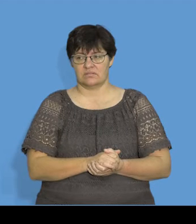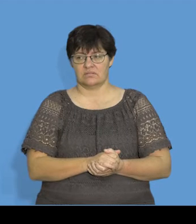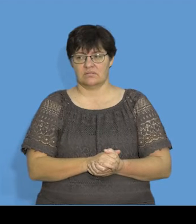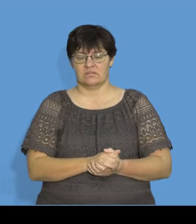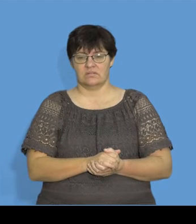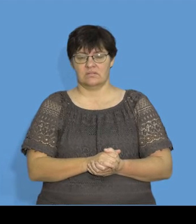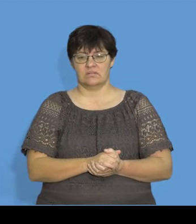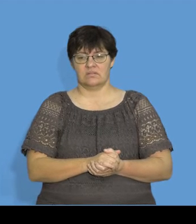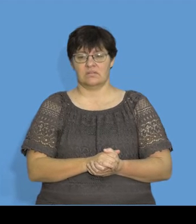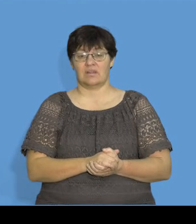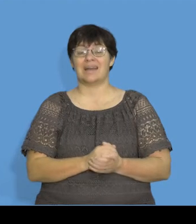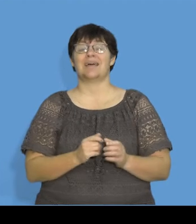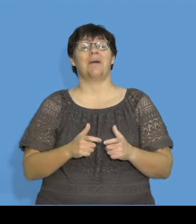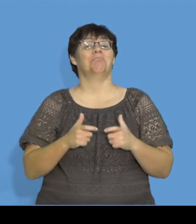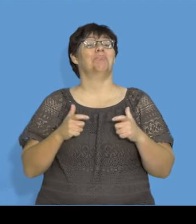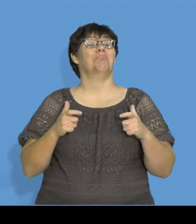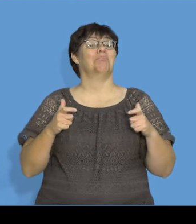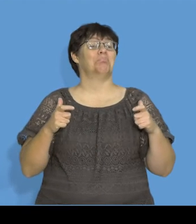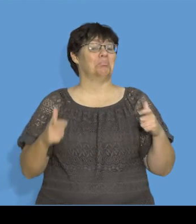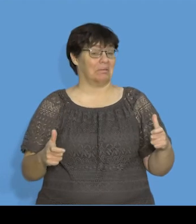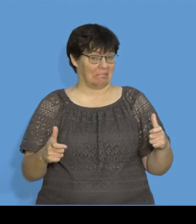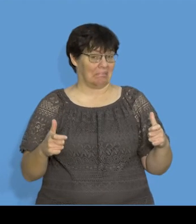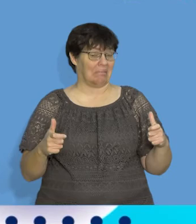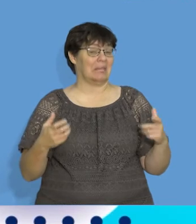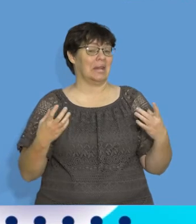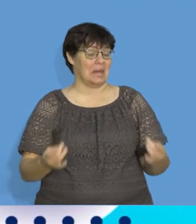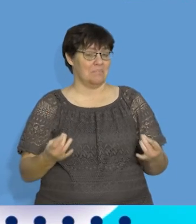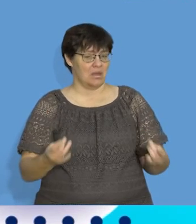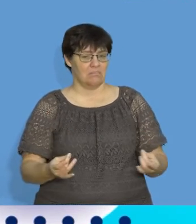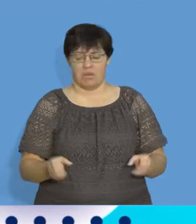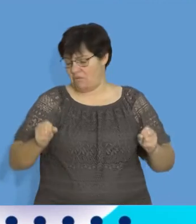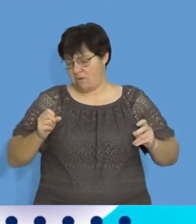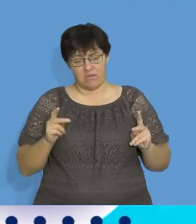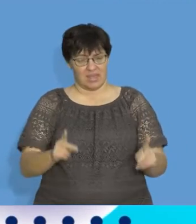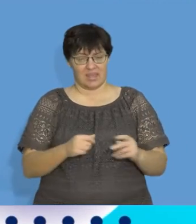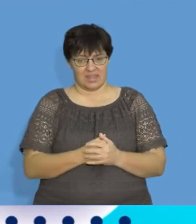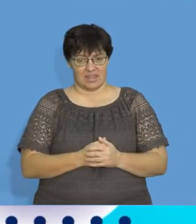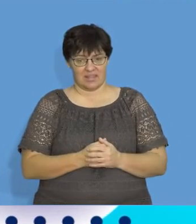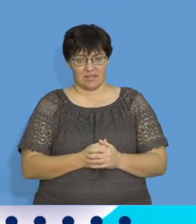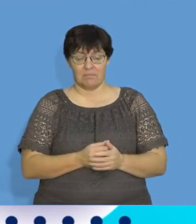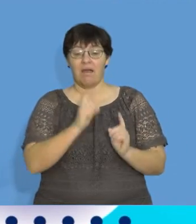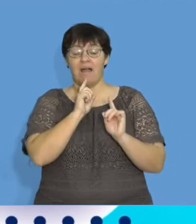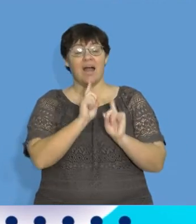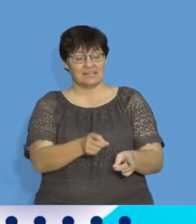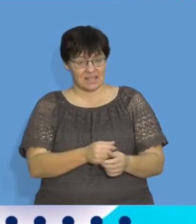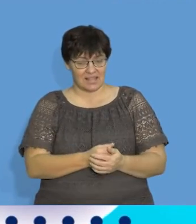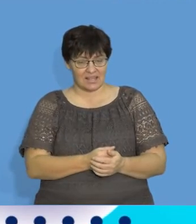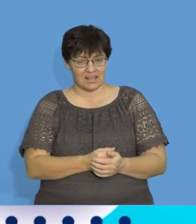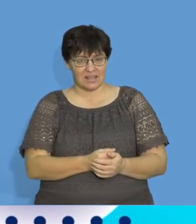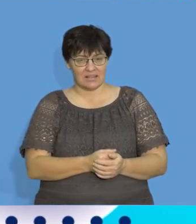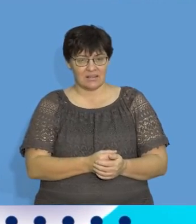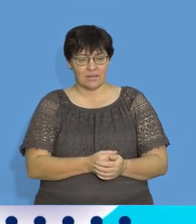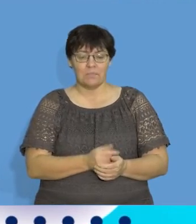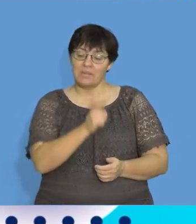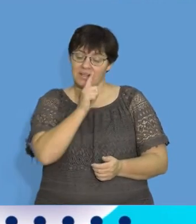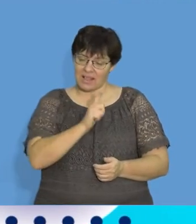147,000 joules. It's a big number. I'm okay with that number. Whenever I get to an answer, I need to